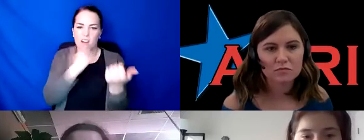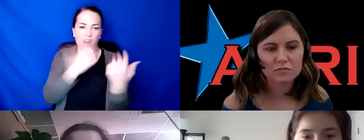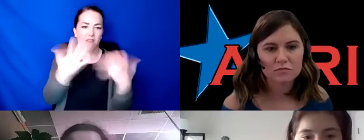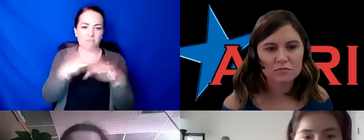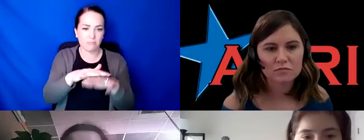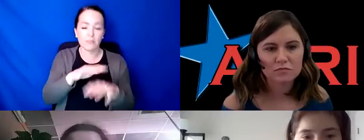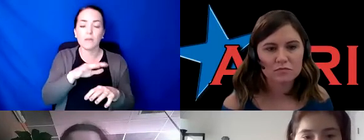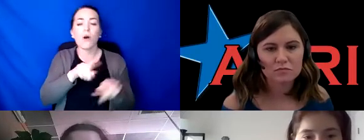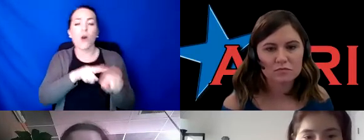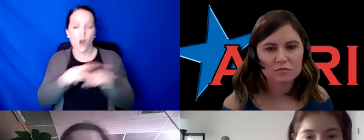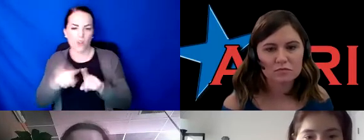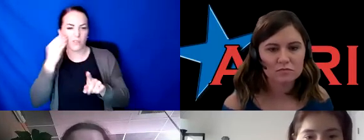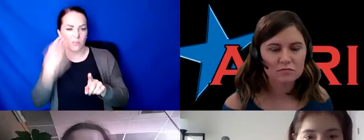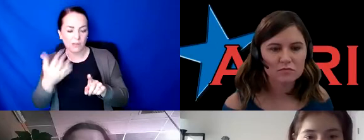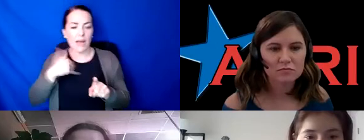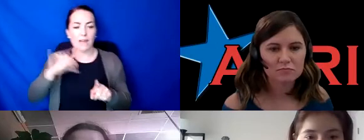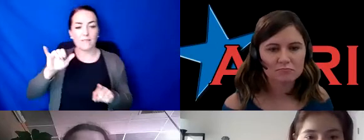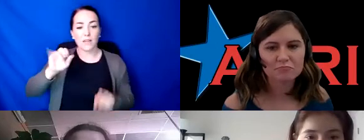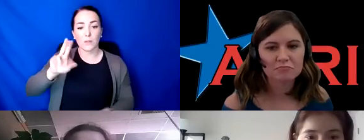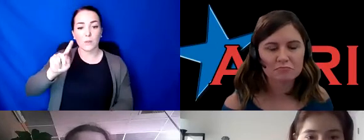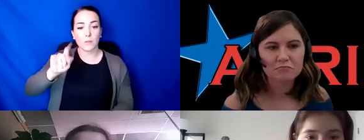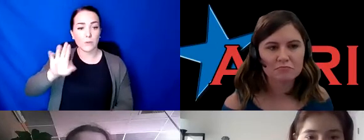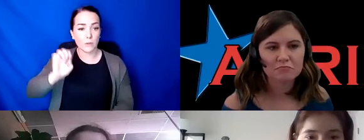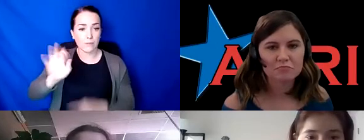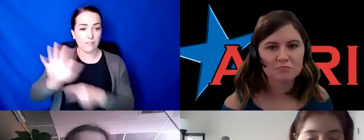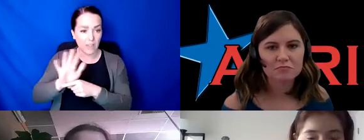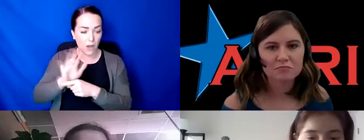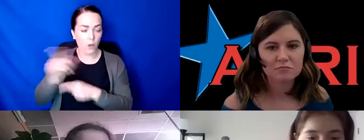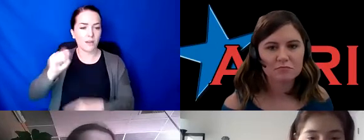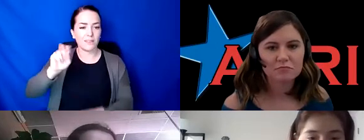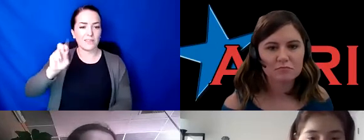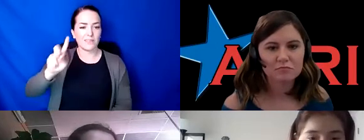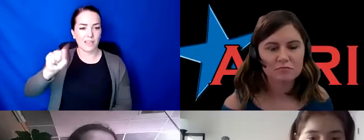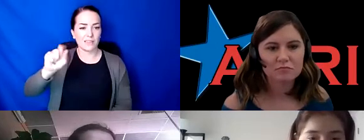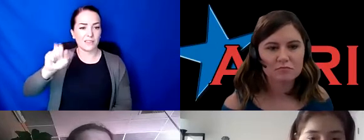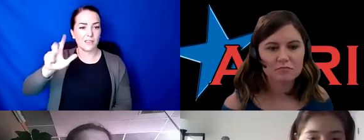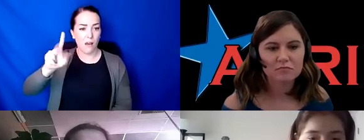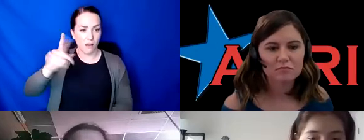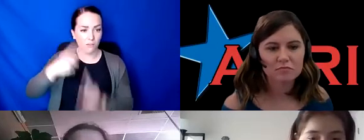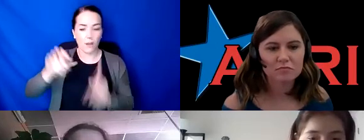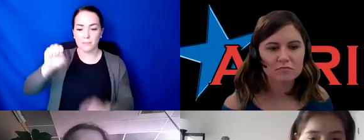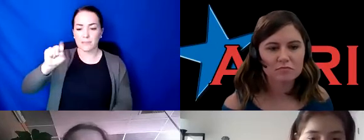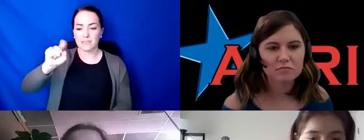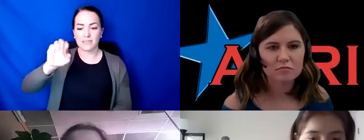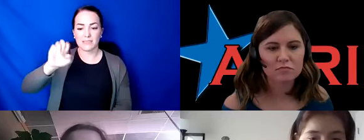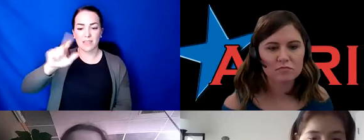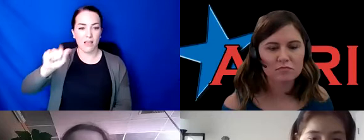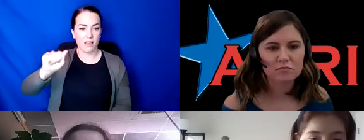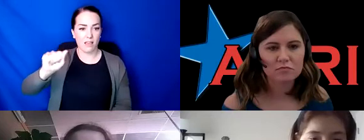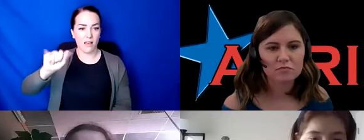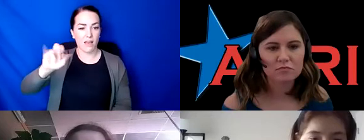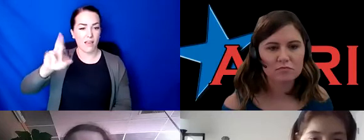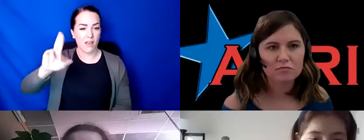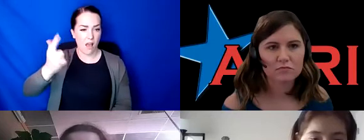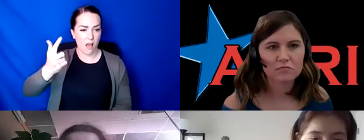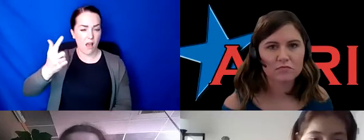there is a YouTube video. It's a TED Talk by Stella Young. It's from